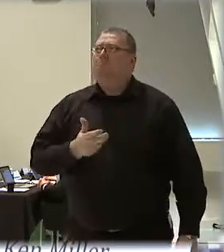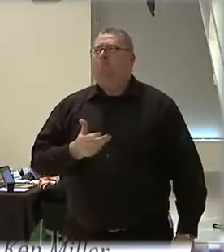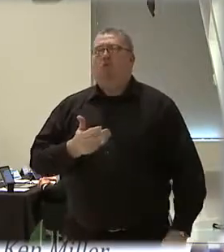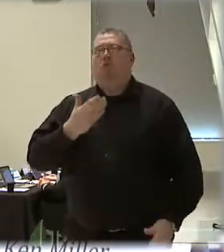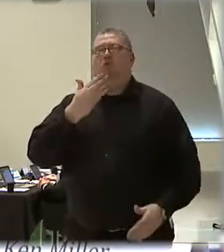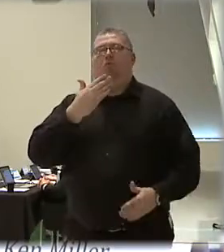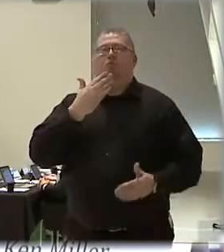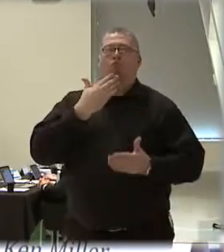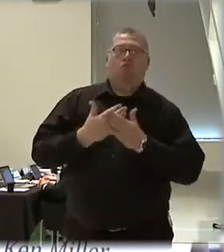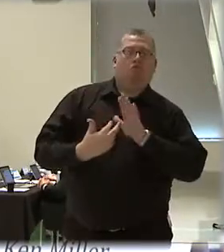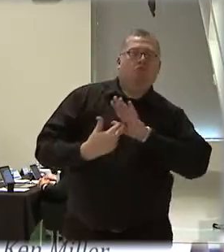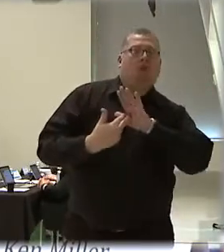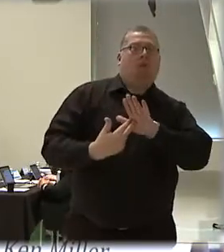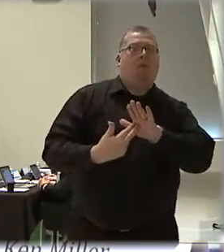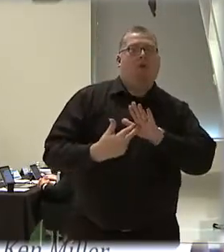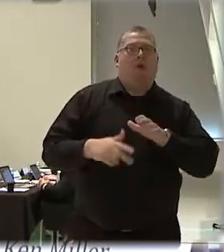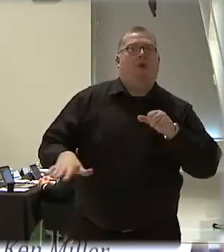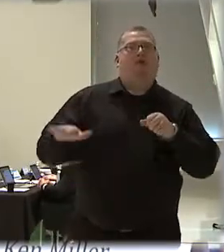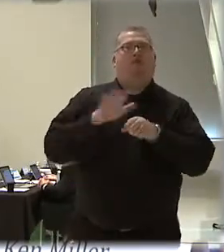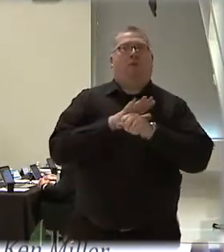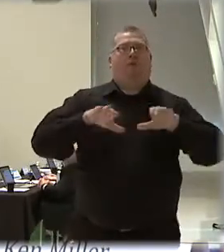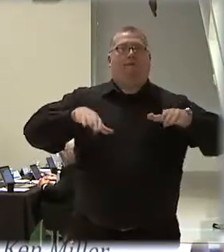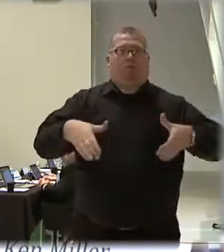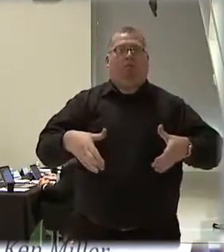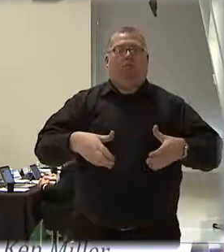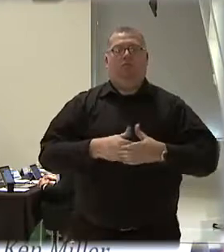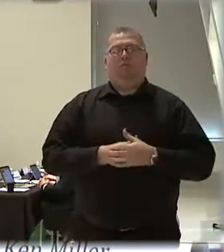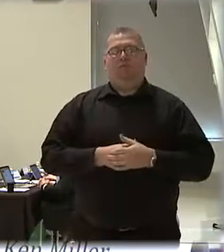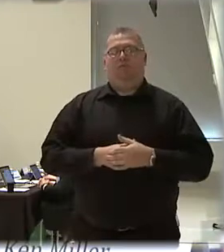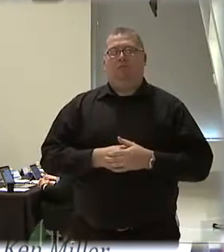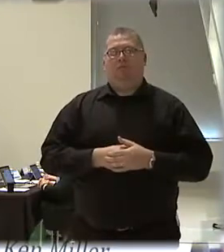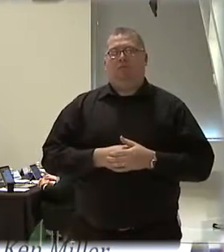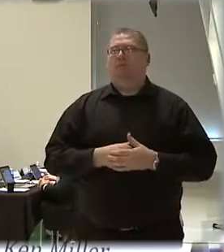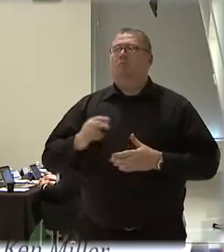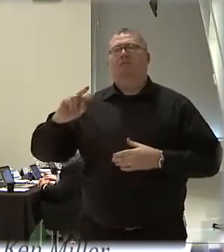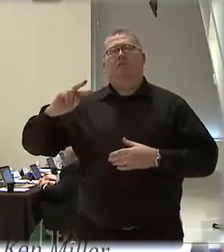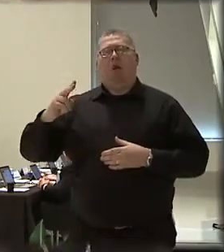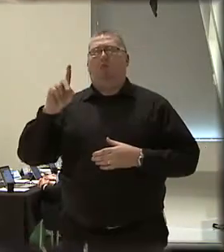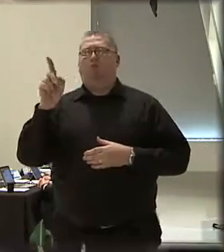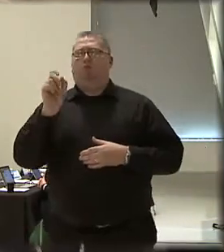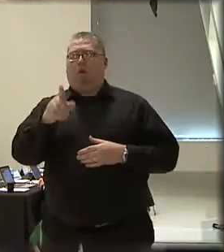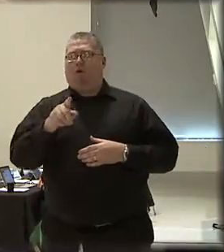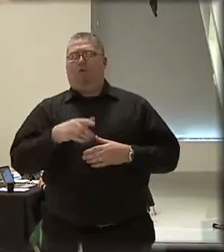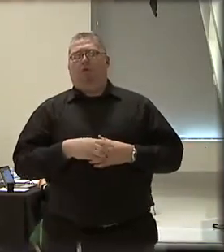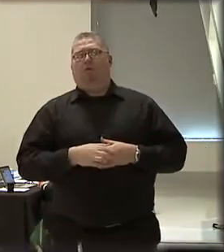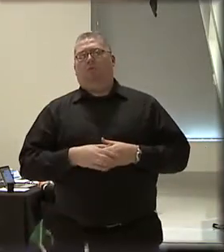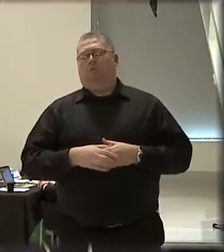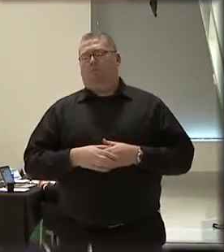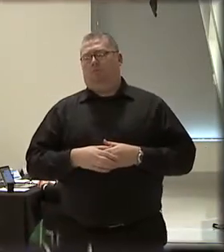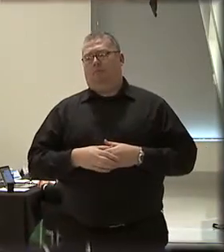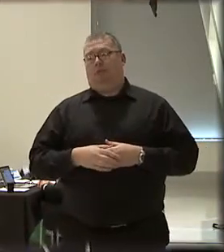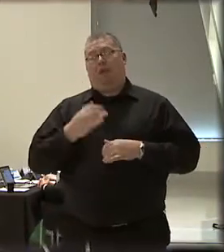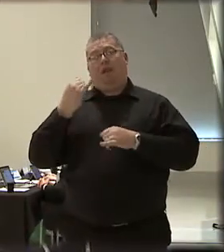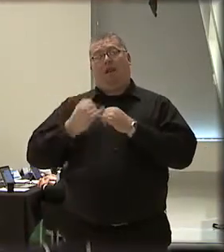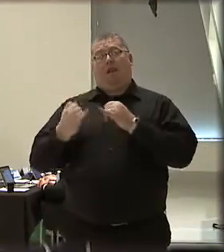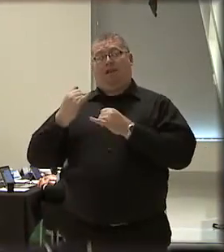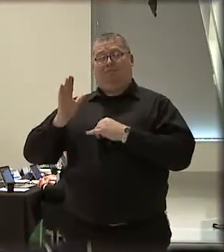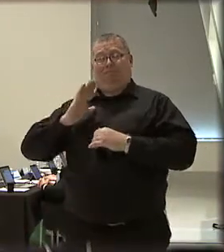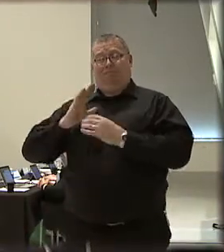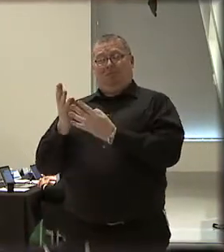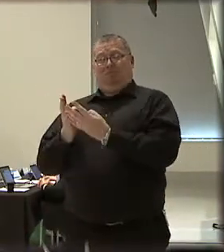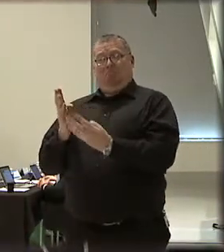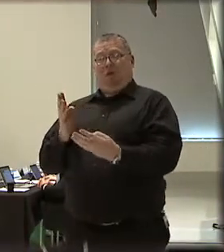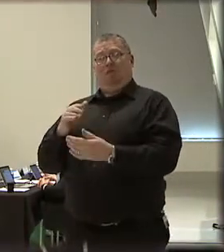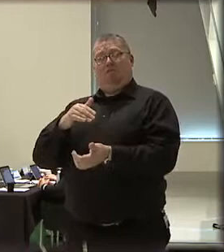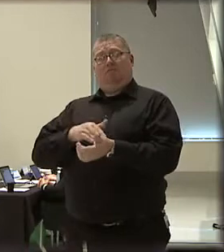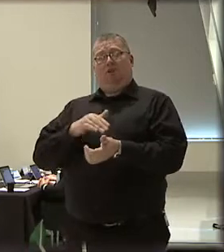a representative sample of the entire force. So just a second question. So on the last panel, Dr. Kesey was